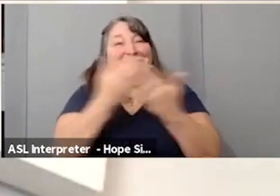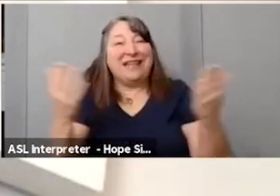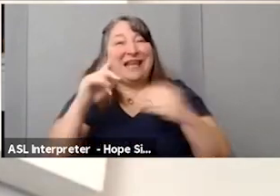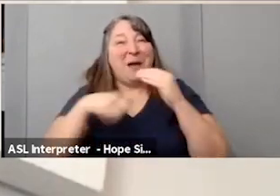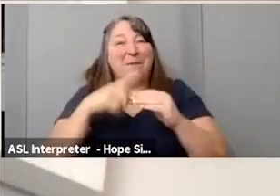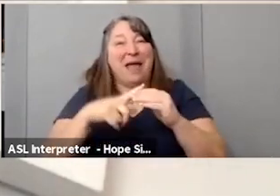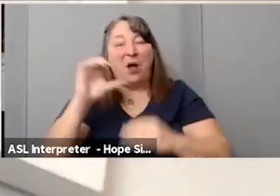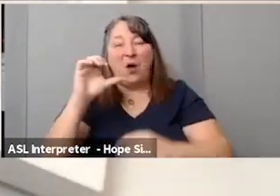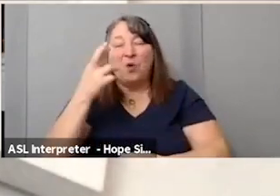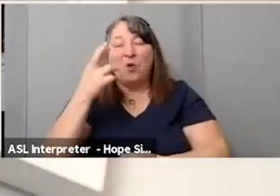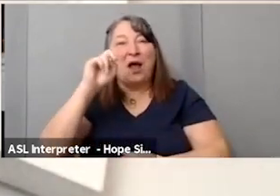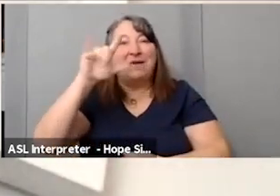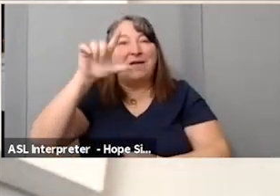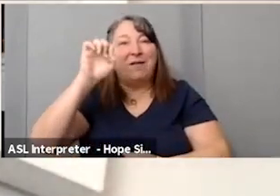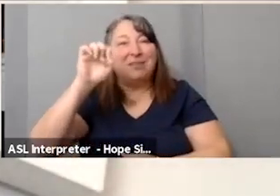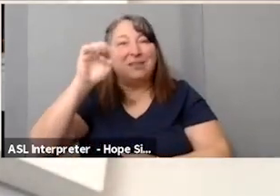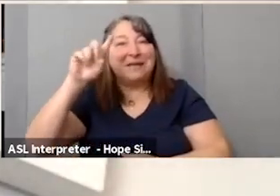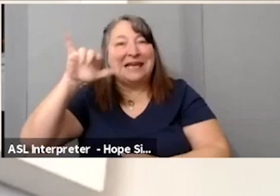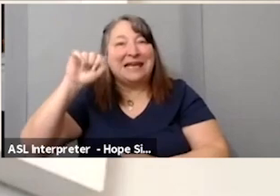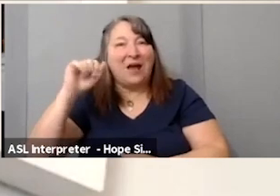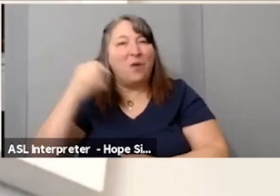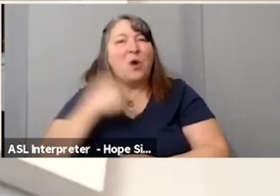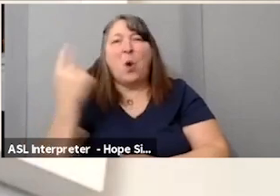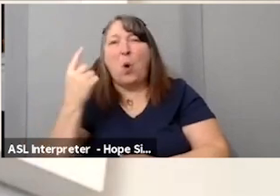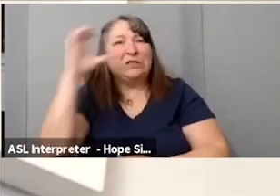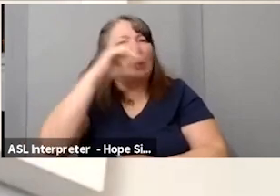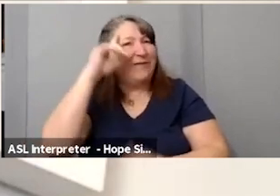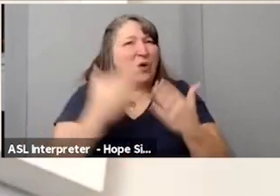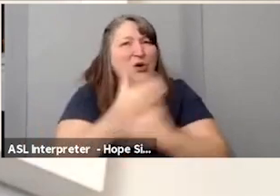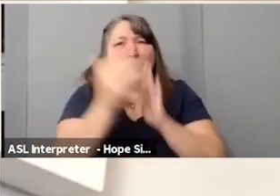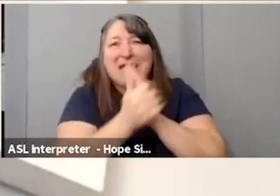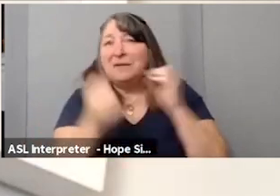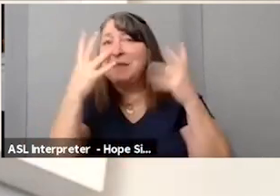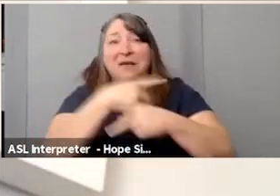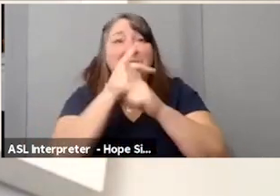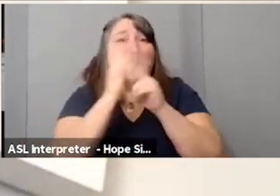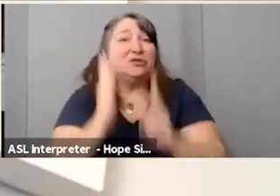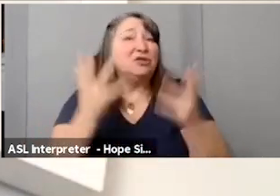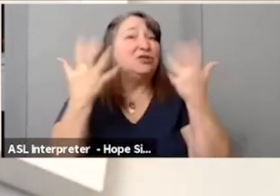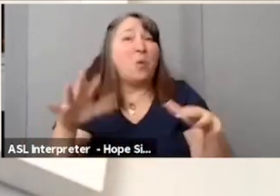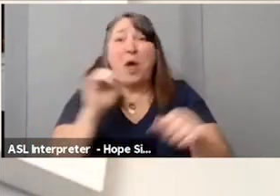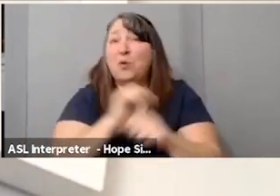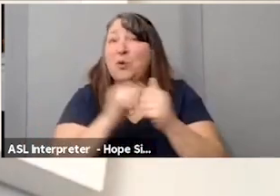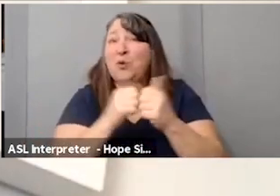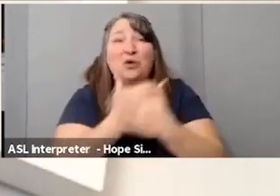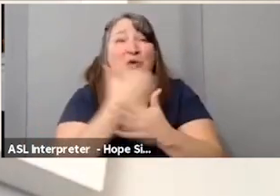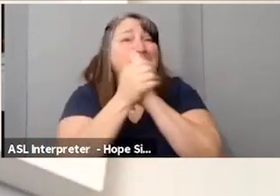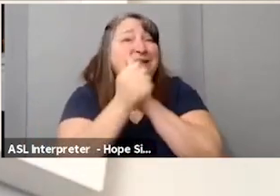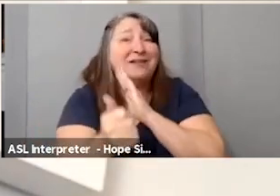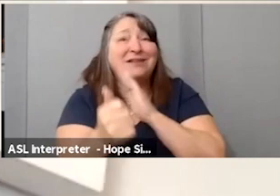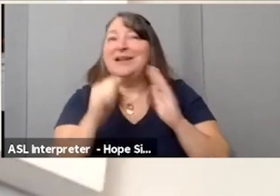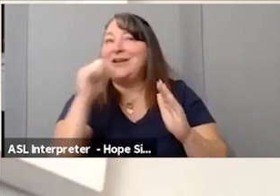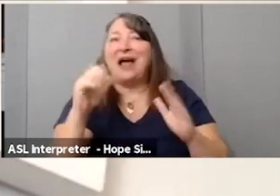is we're always looking for new talent. There are a lot of producers who do not want to work with new talent, that are not taking the